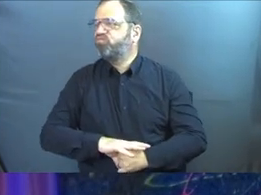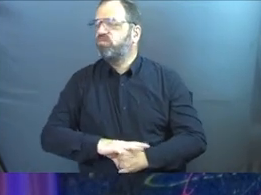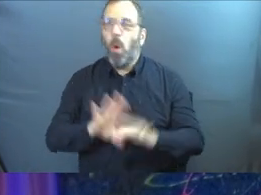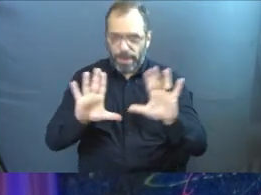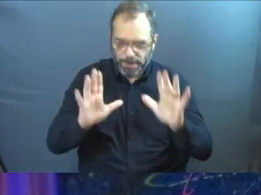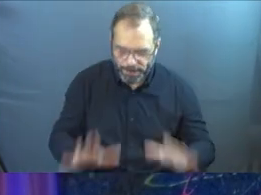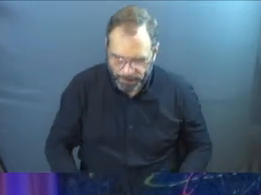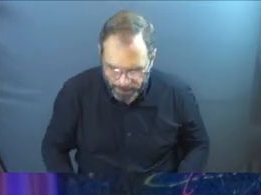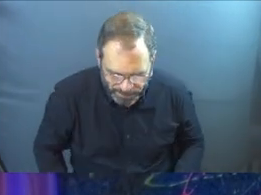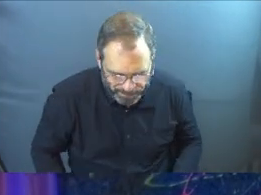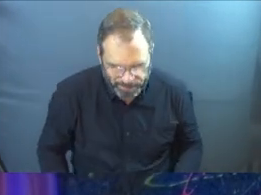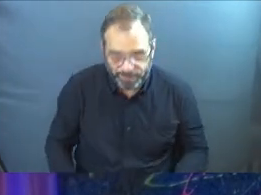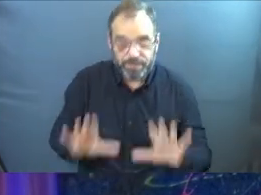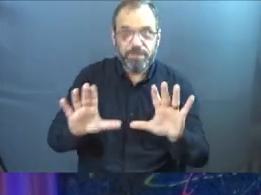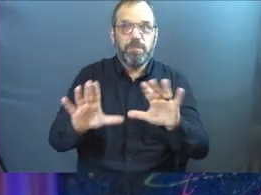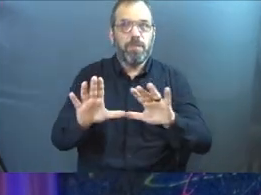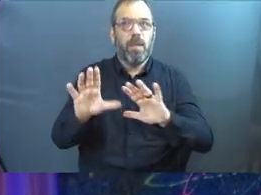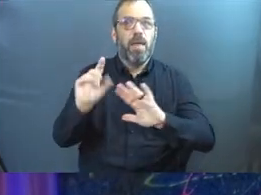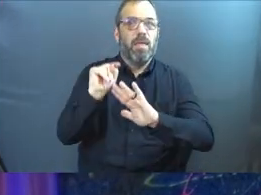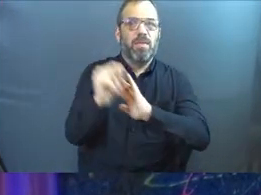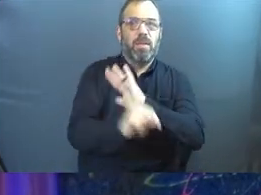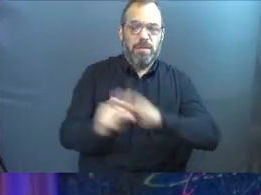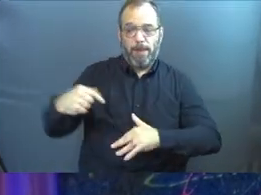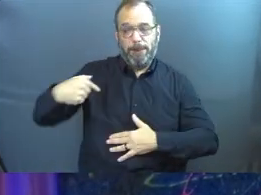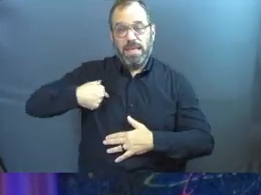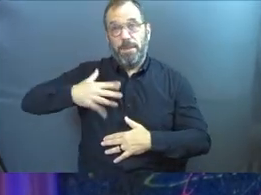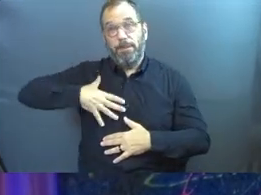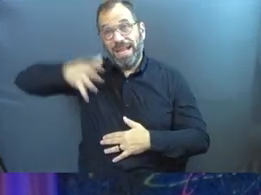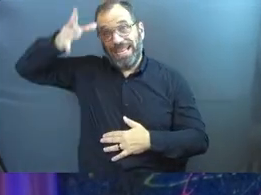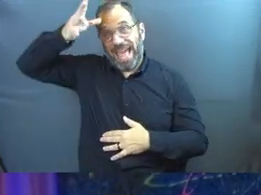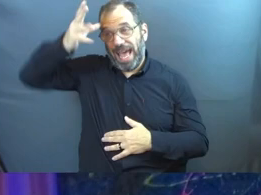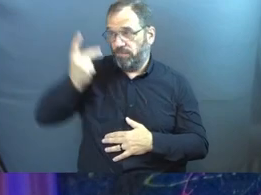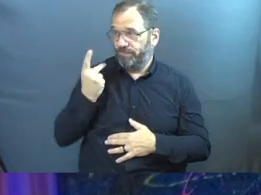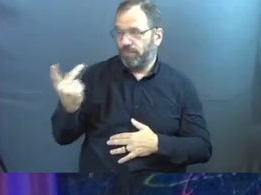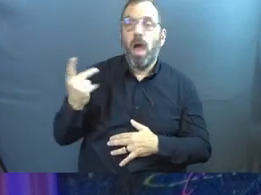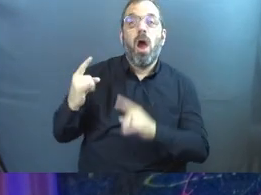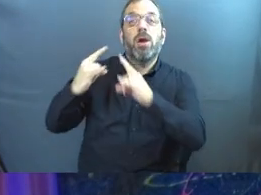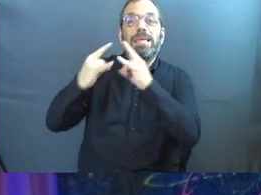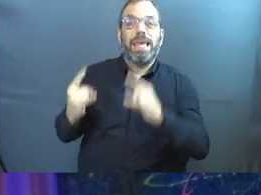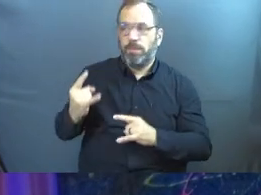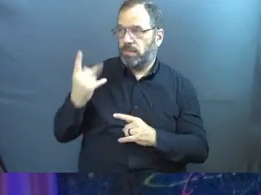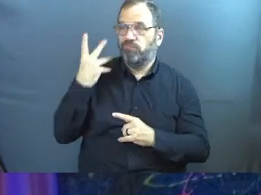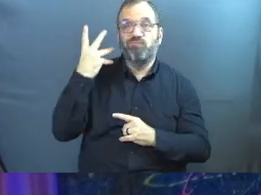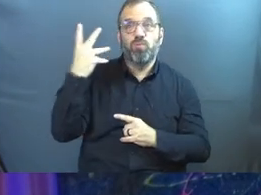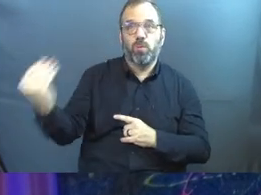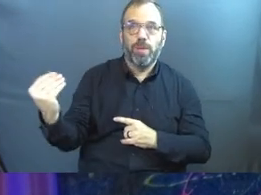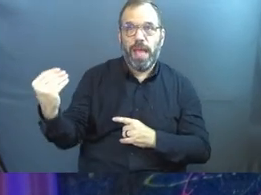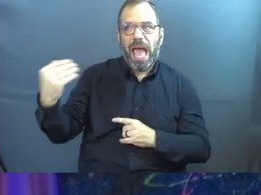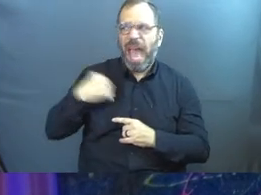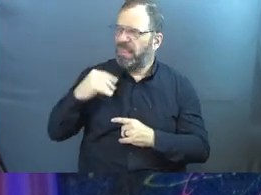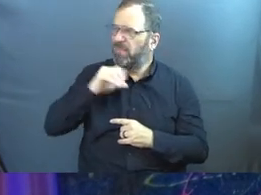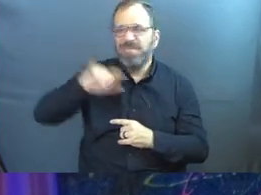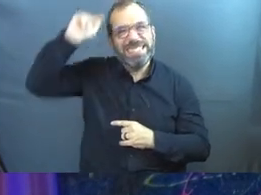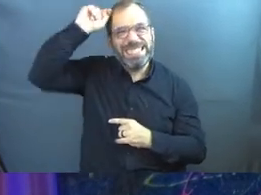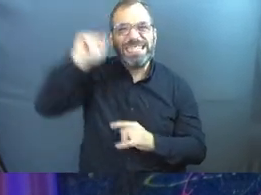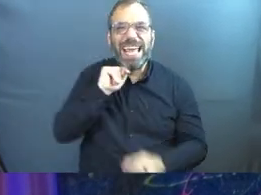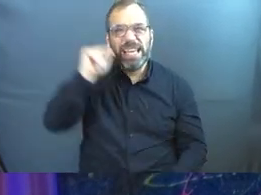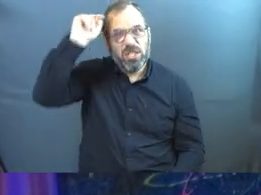Okay. So there was a time, me and my dad, there was a camping trip. I was in my